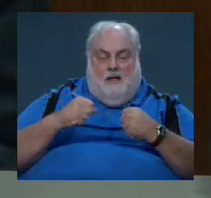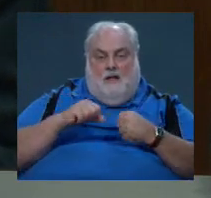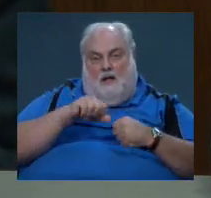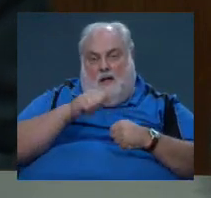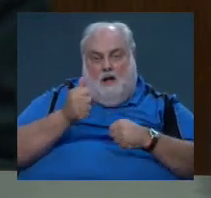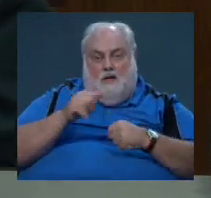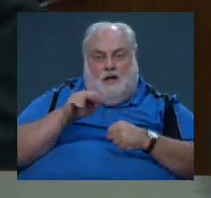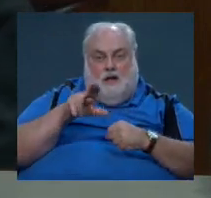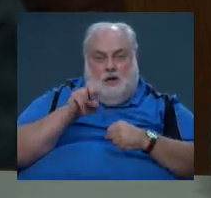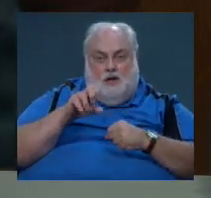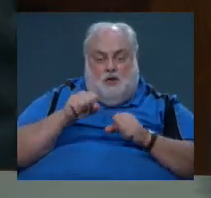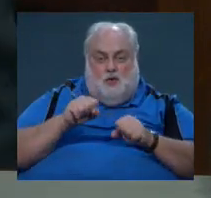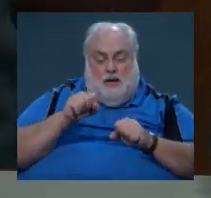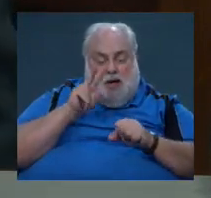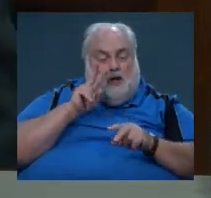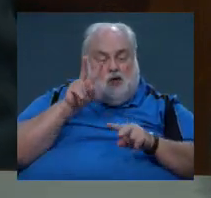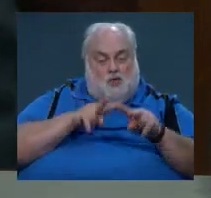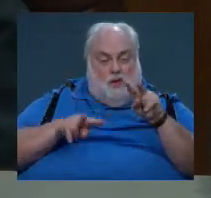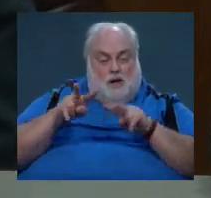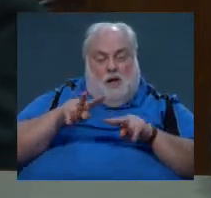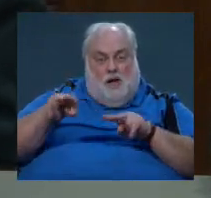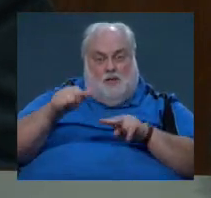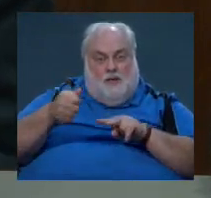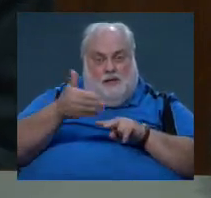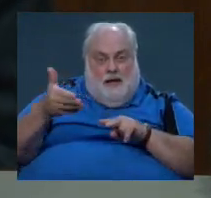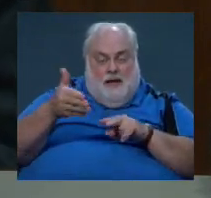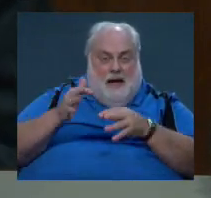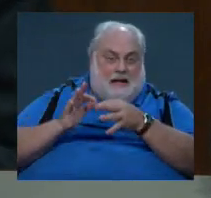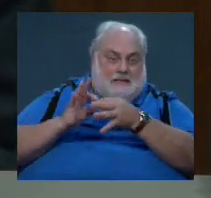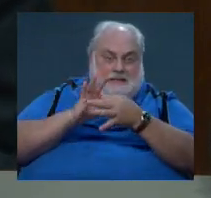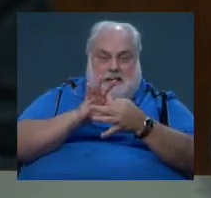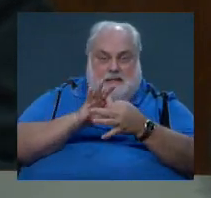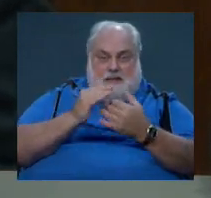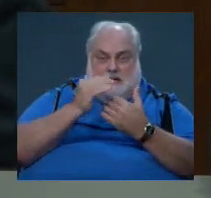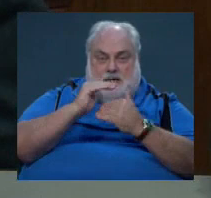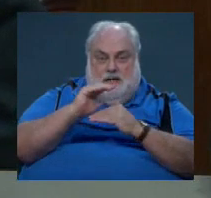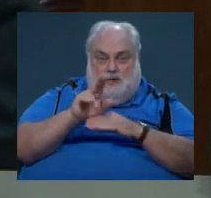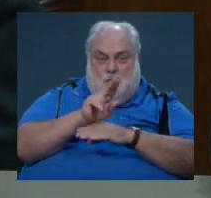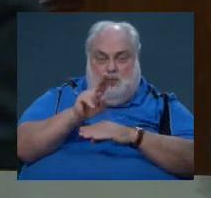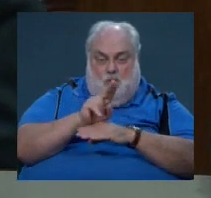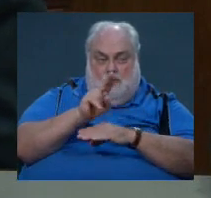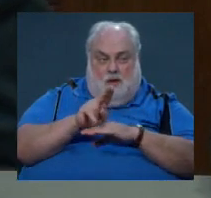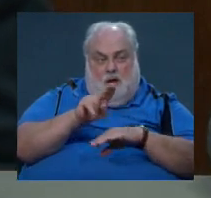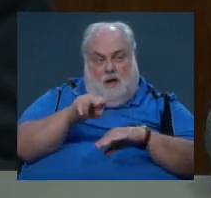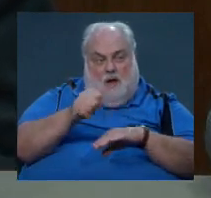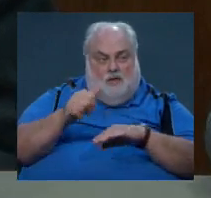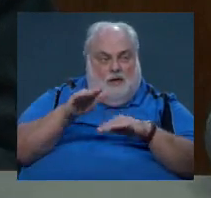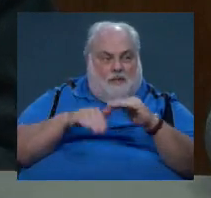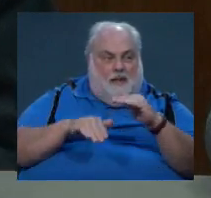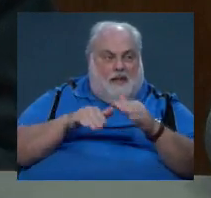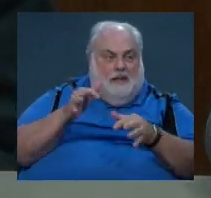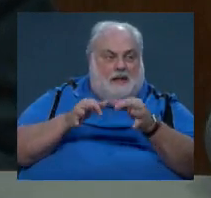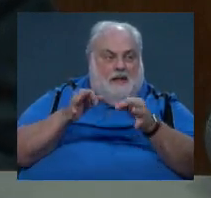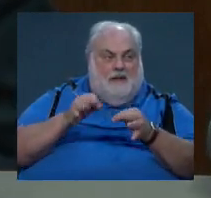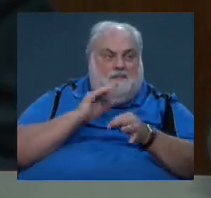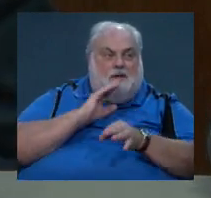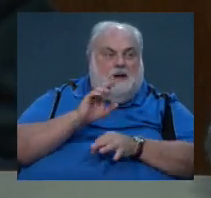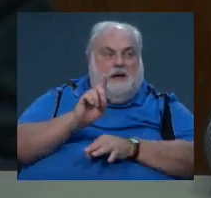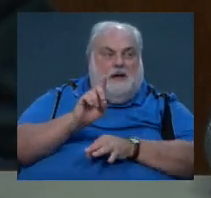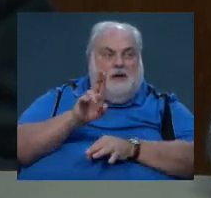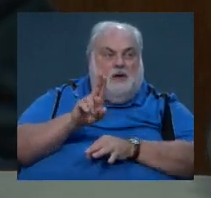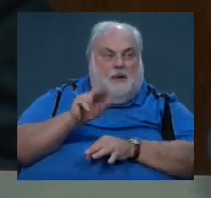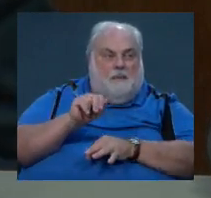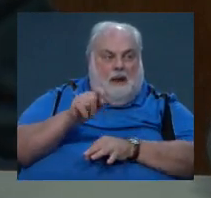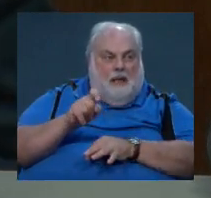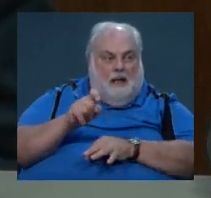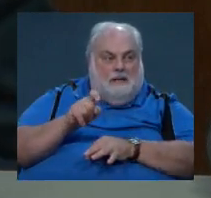commission can look at other things that tied to a conditional use permit other than just whether it is a duplex.